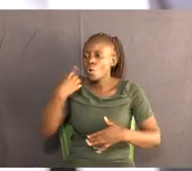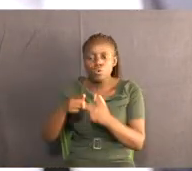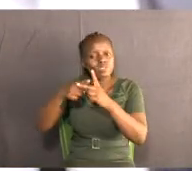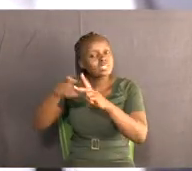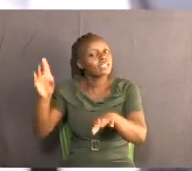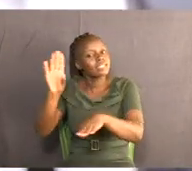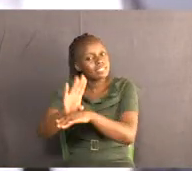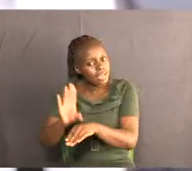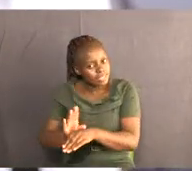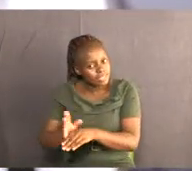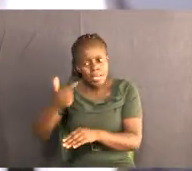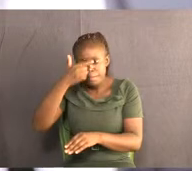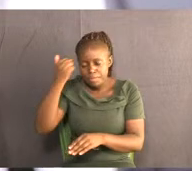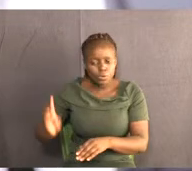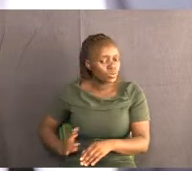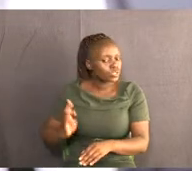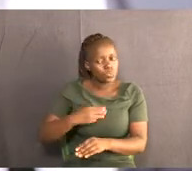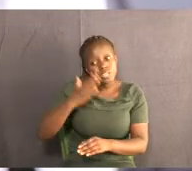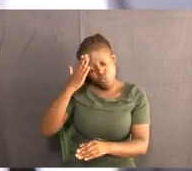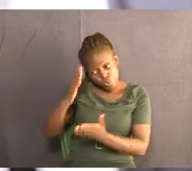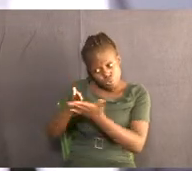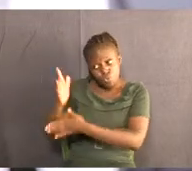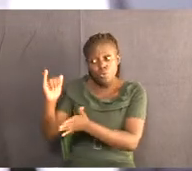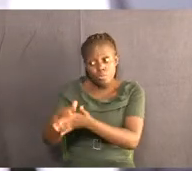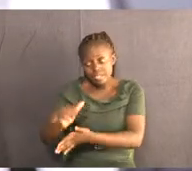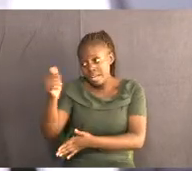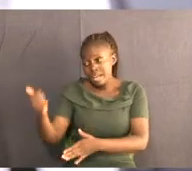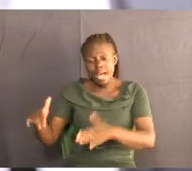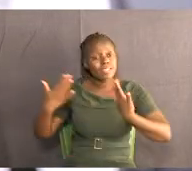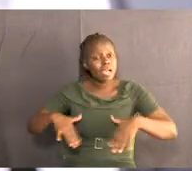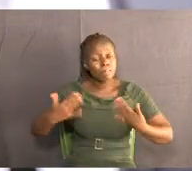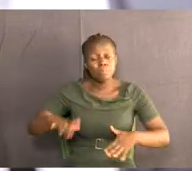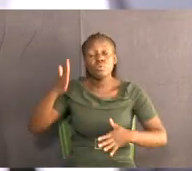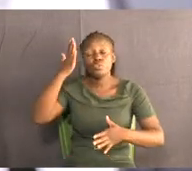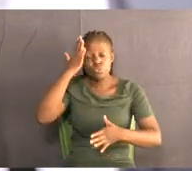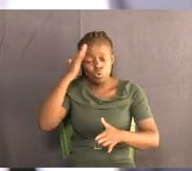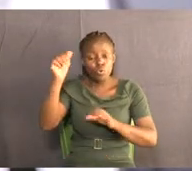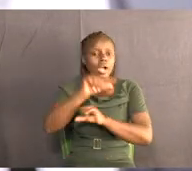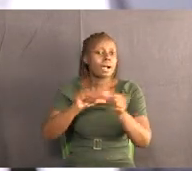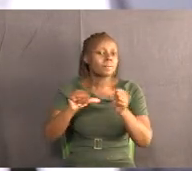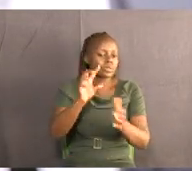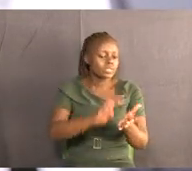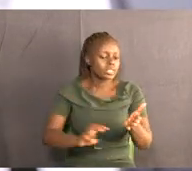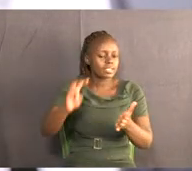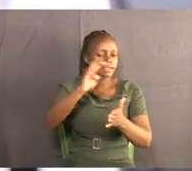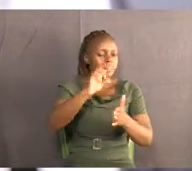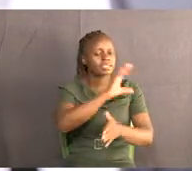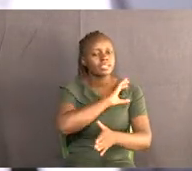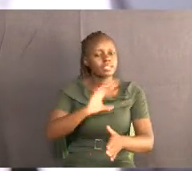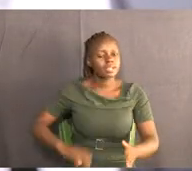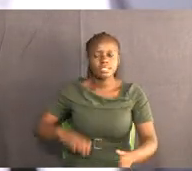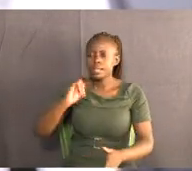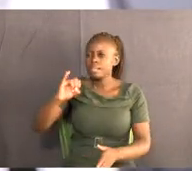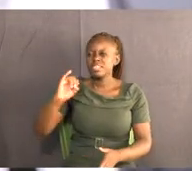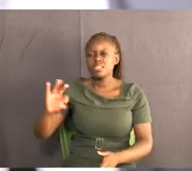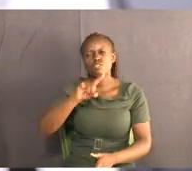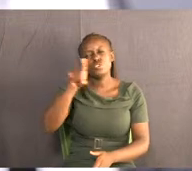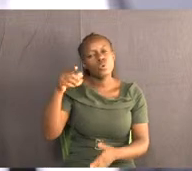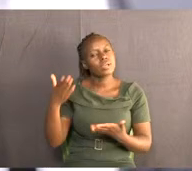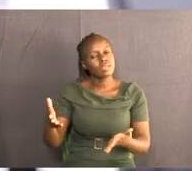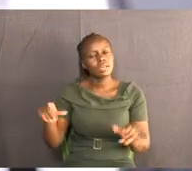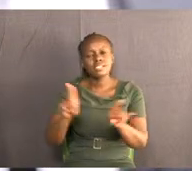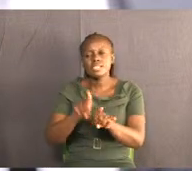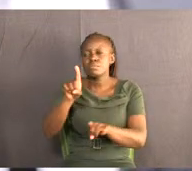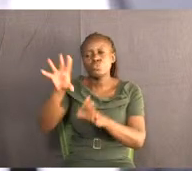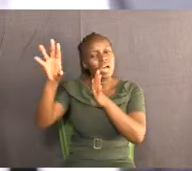know that through that, other people will get to know about the resurrected Christ. If you're here and you're not